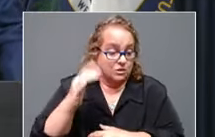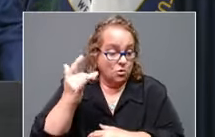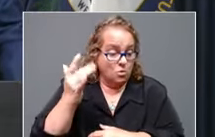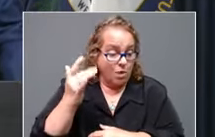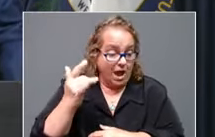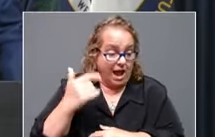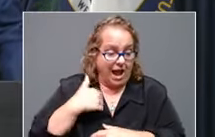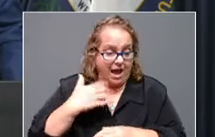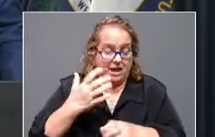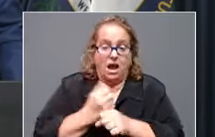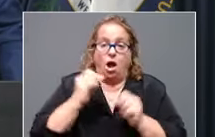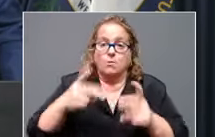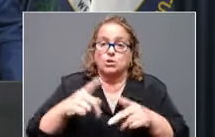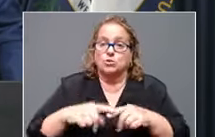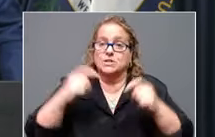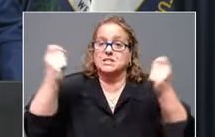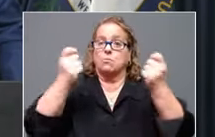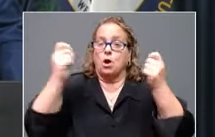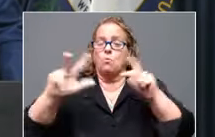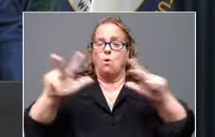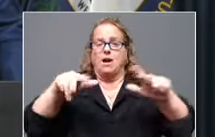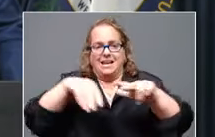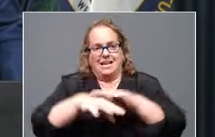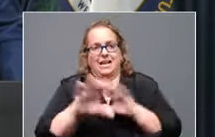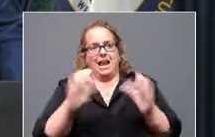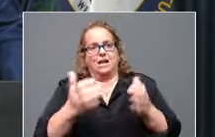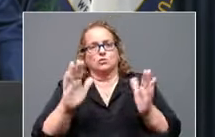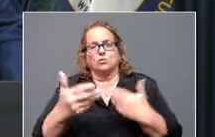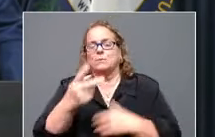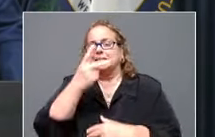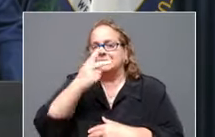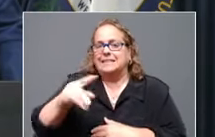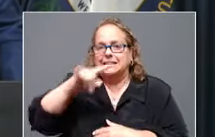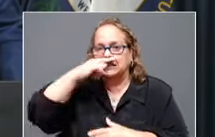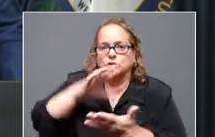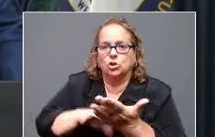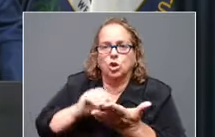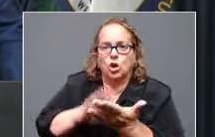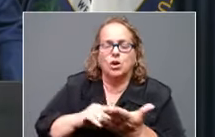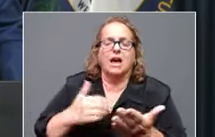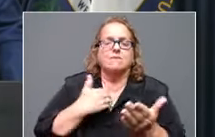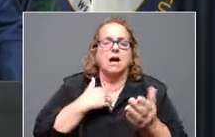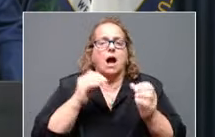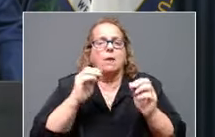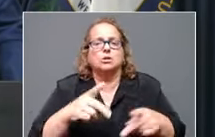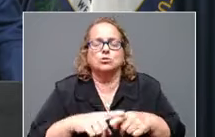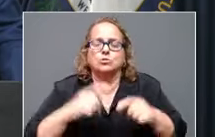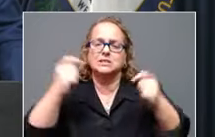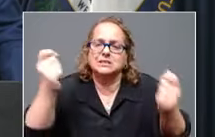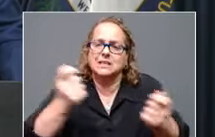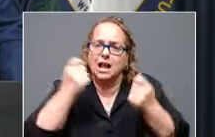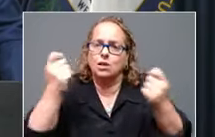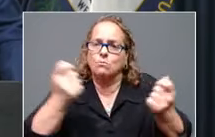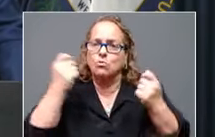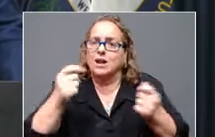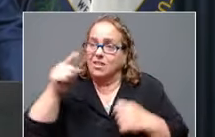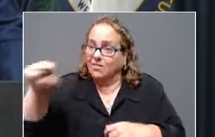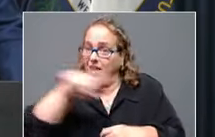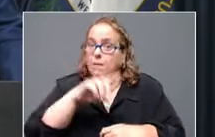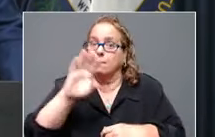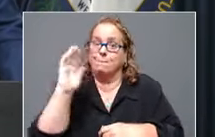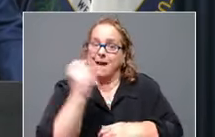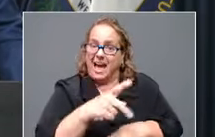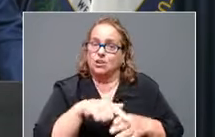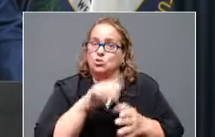The trauma they face, the impacts that they've seen. It was so welcoming to bring them back